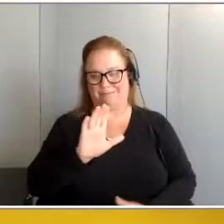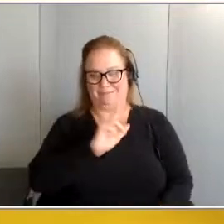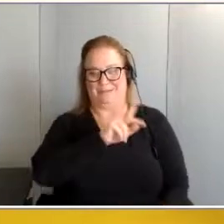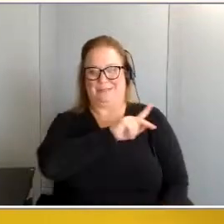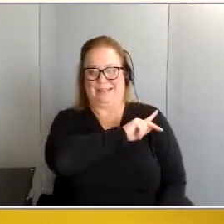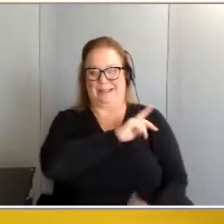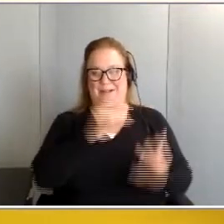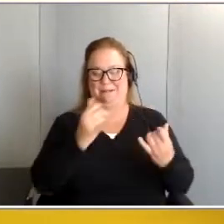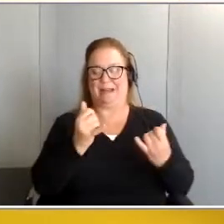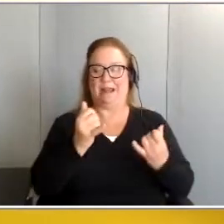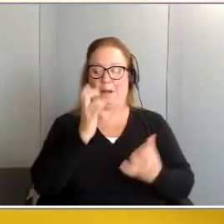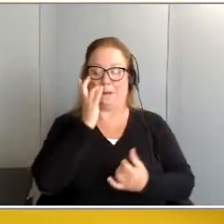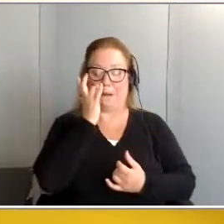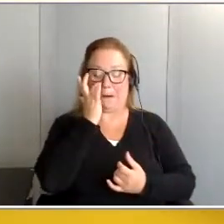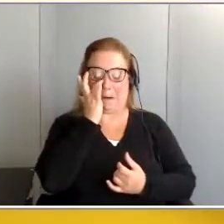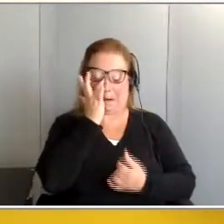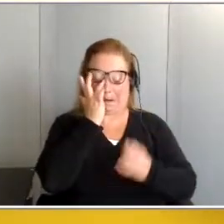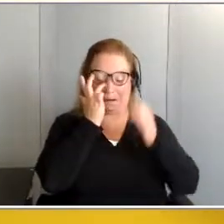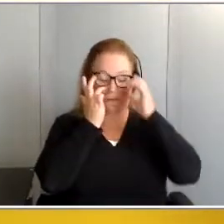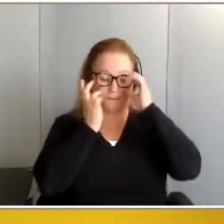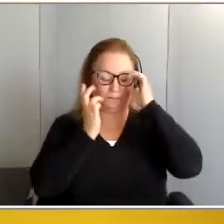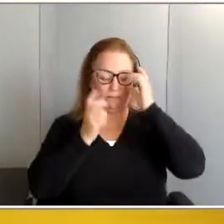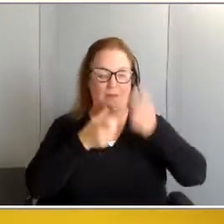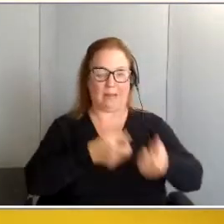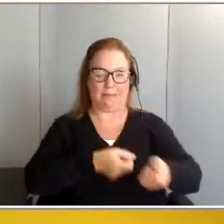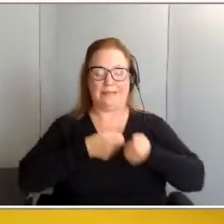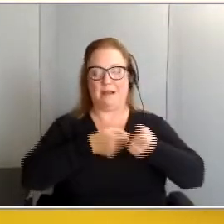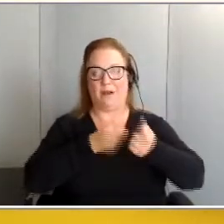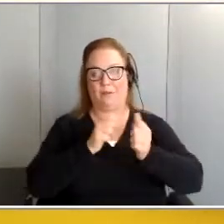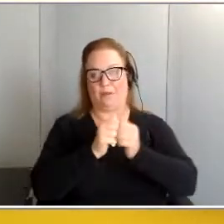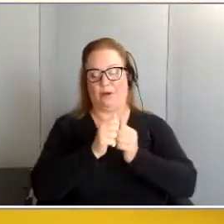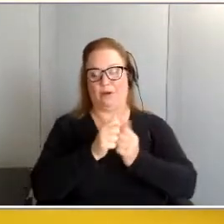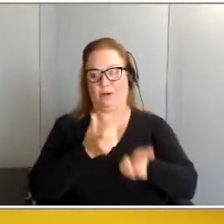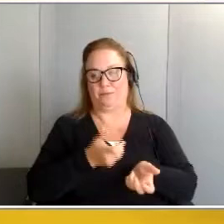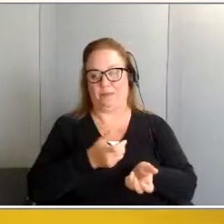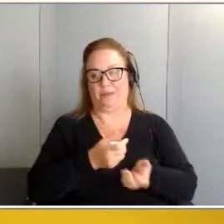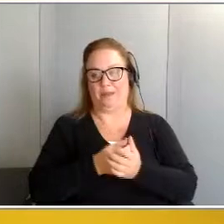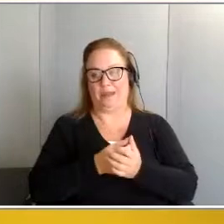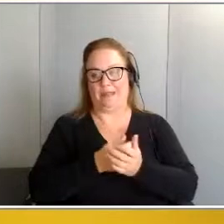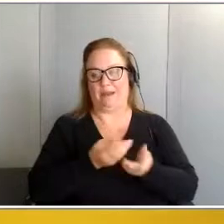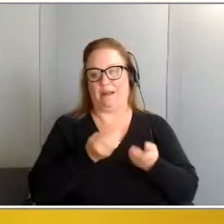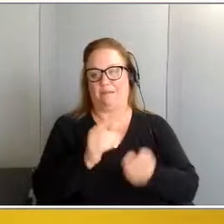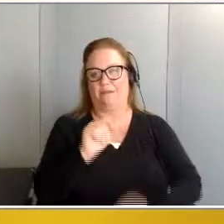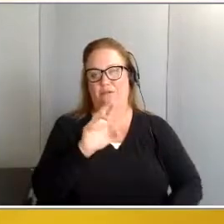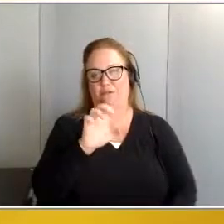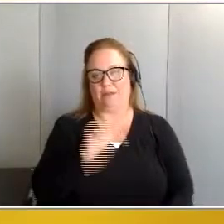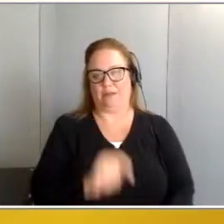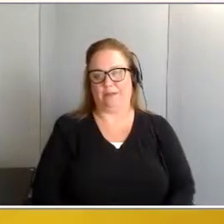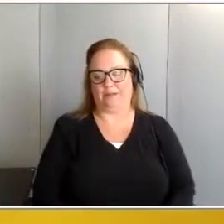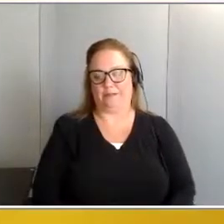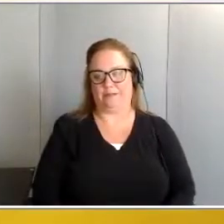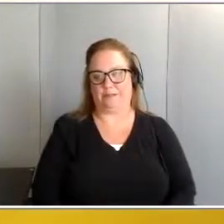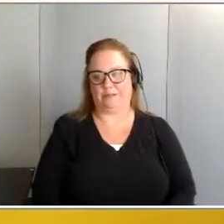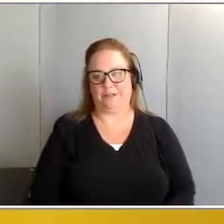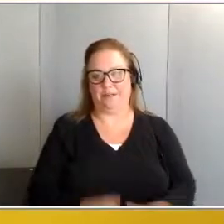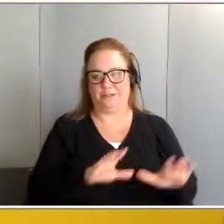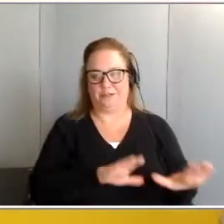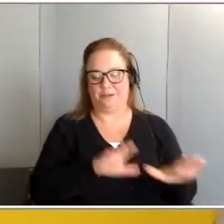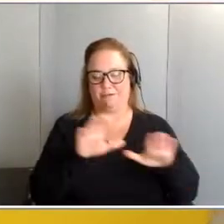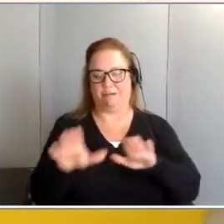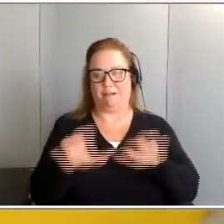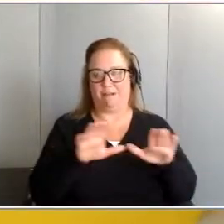she gets it, I play tug with her then, and then after that I give her a treat and we start all over again. Well, so calm, so docile,